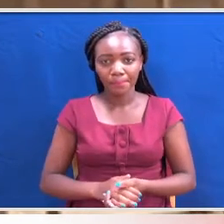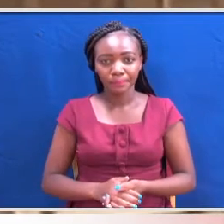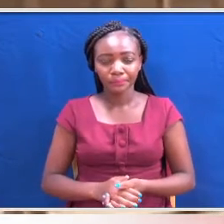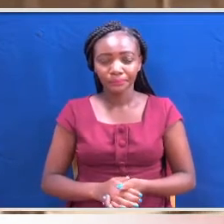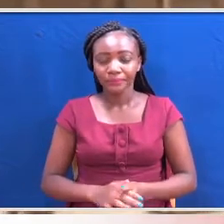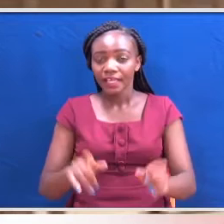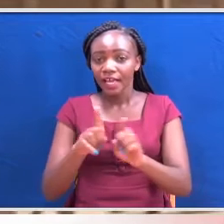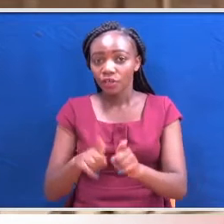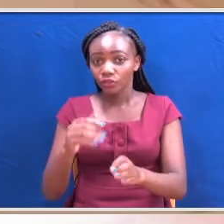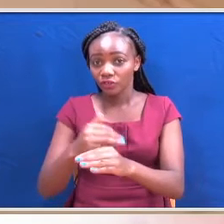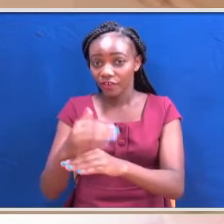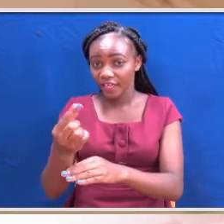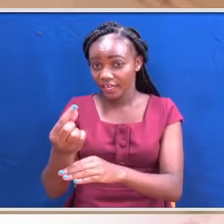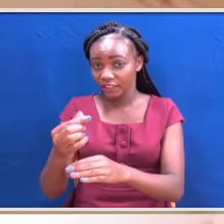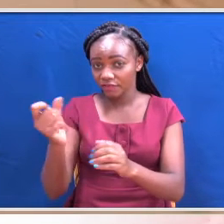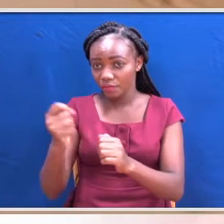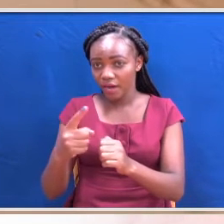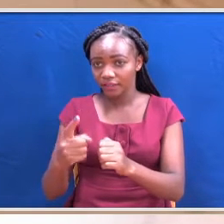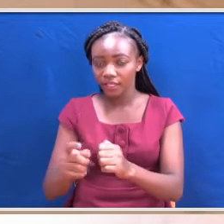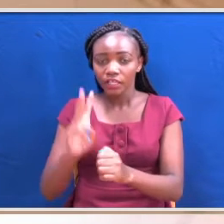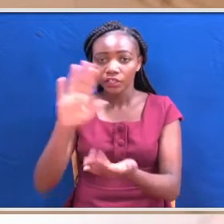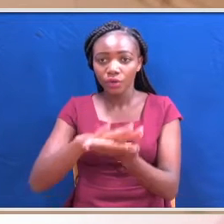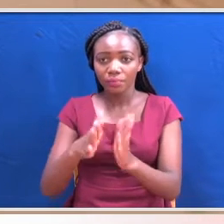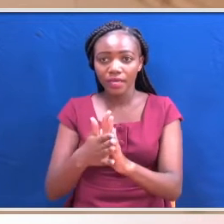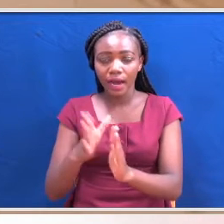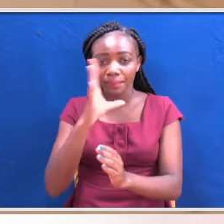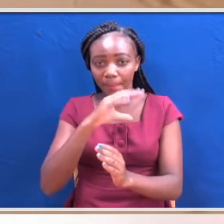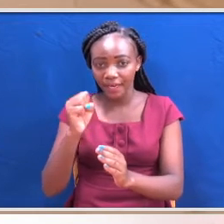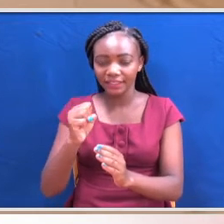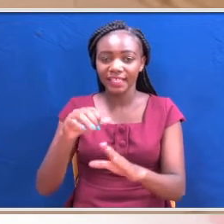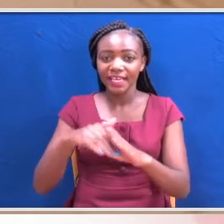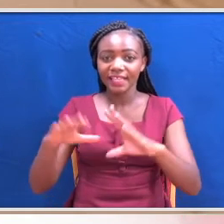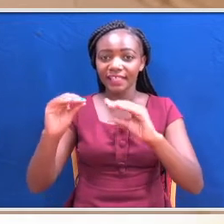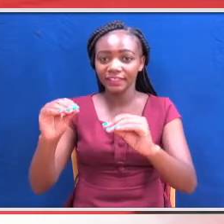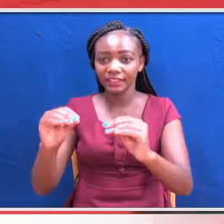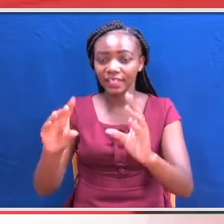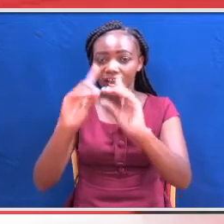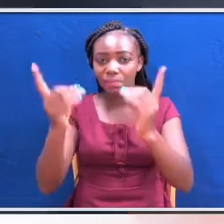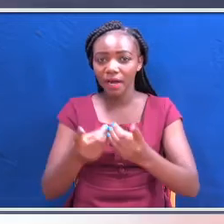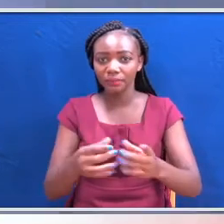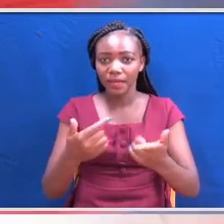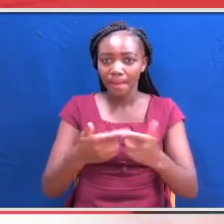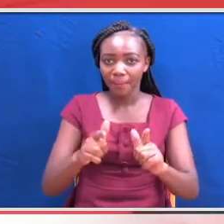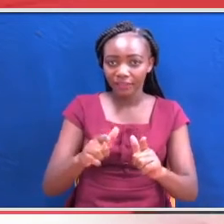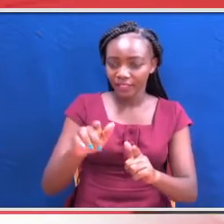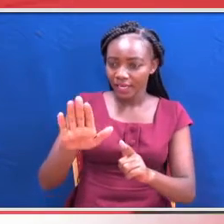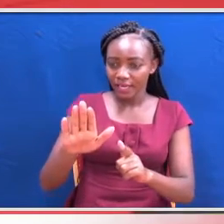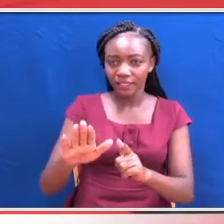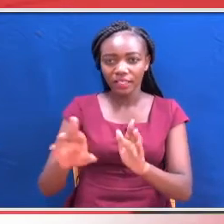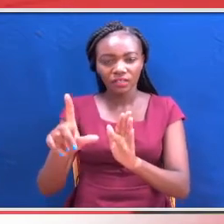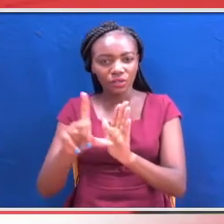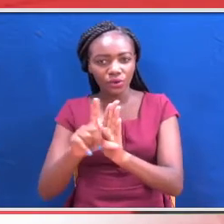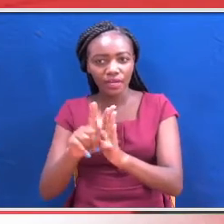For the next few months, he would be the darling of the teaching fraternity. However, his famous ruling is not part of the